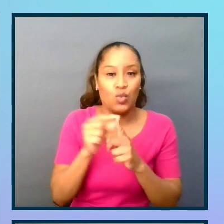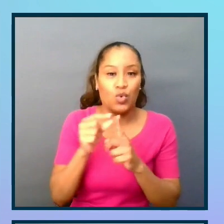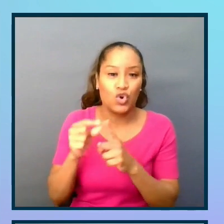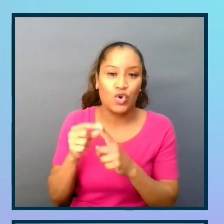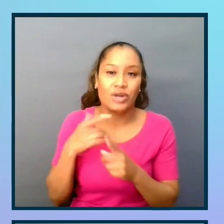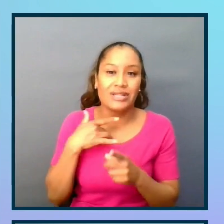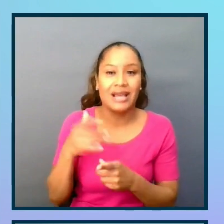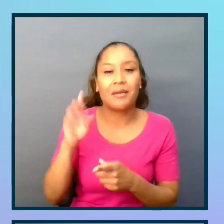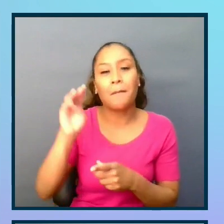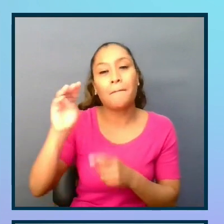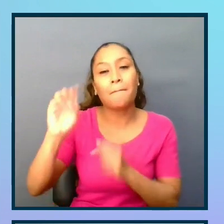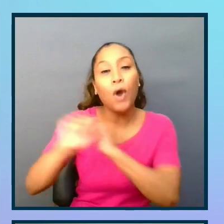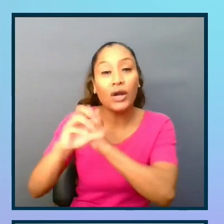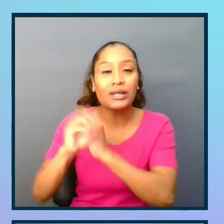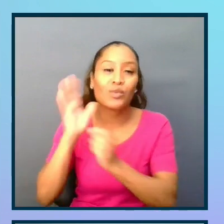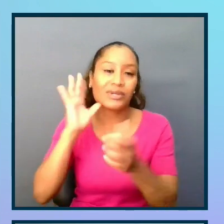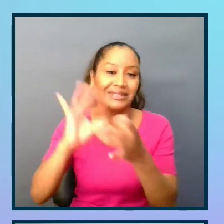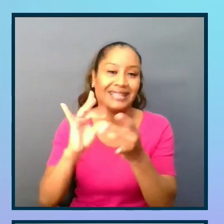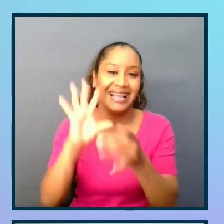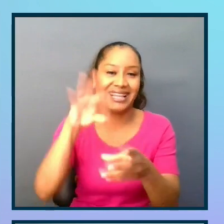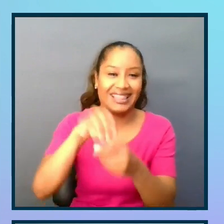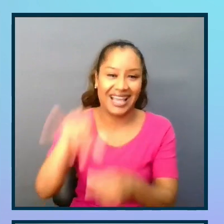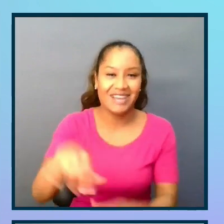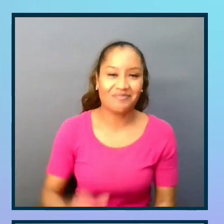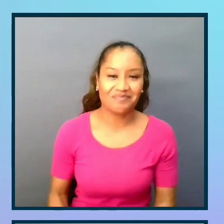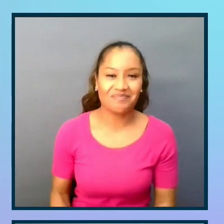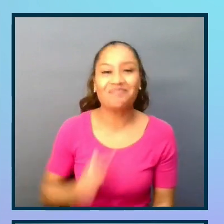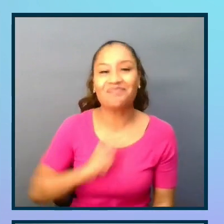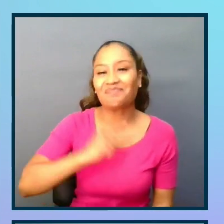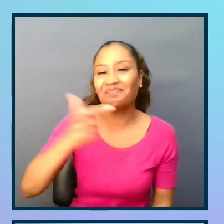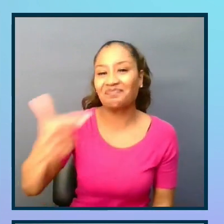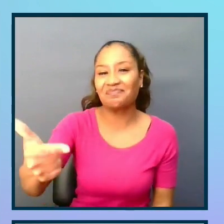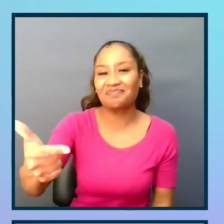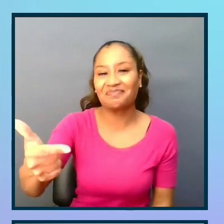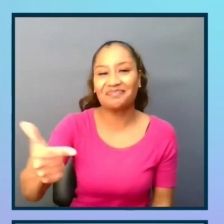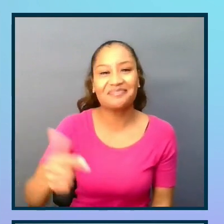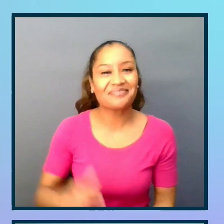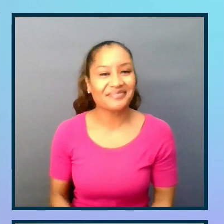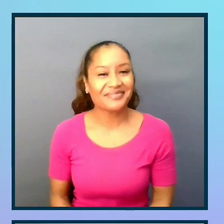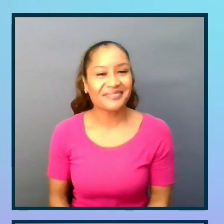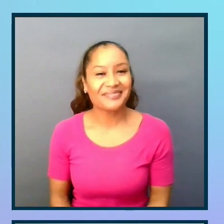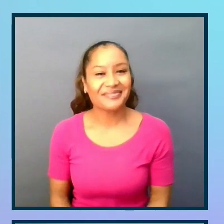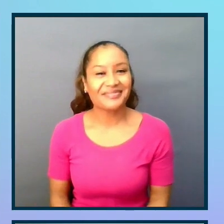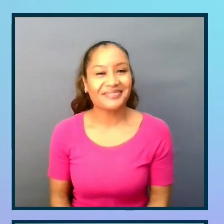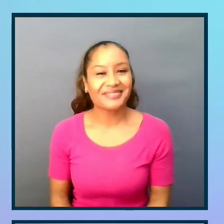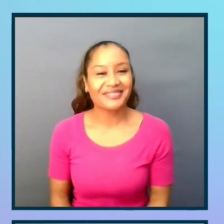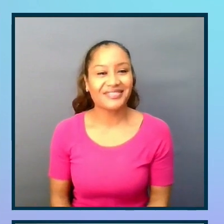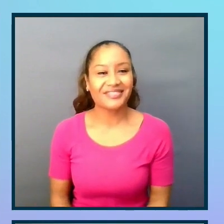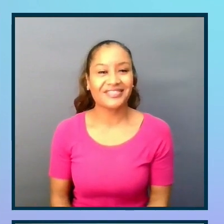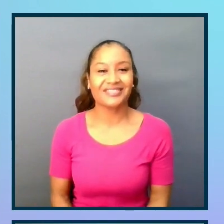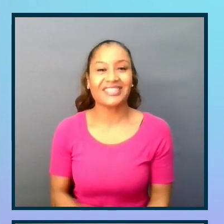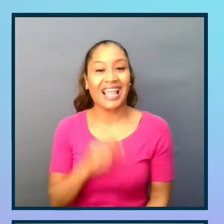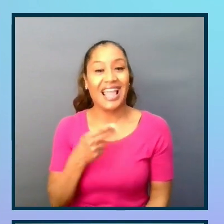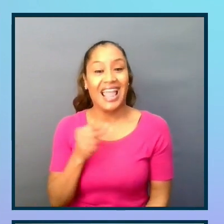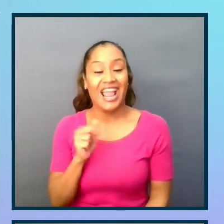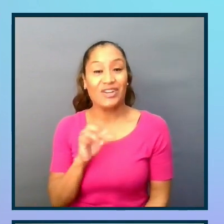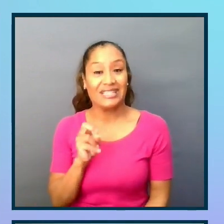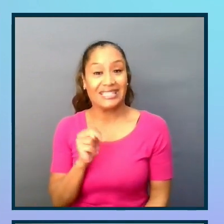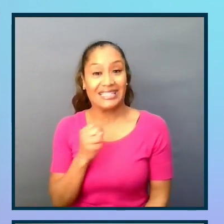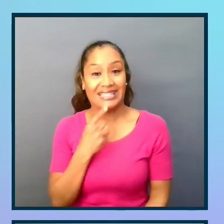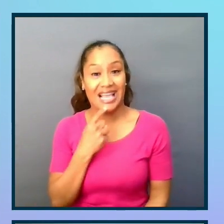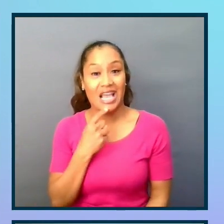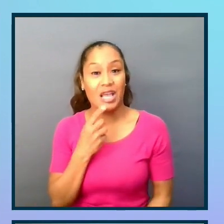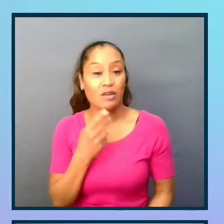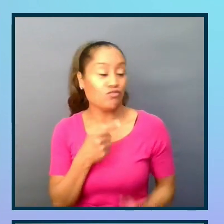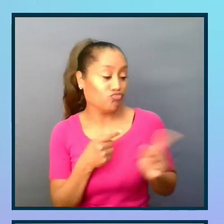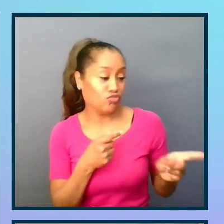has somewhat of a say there. But we won't pull them in. Absolutely. Let's just decide on that, you and I here. Yeah,